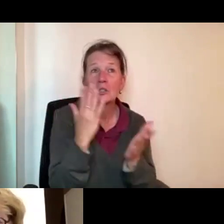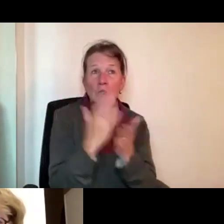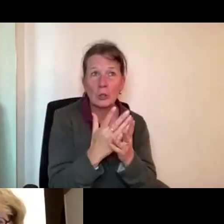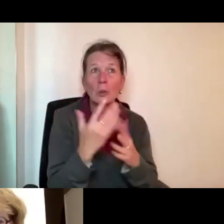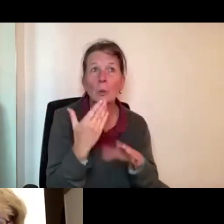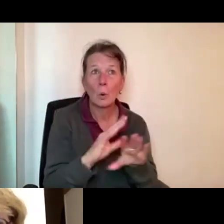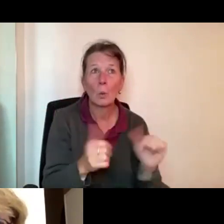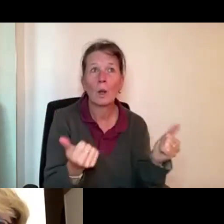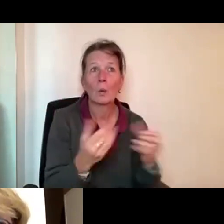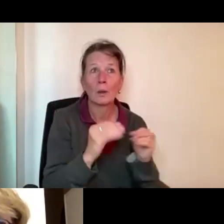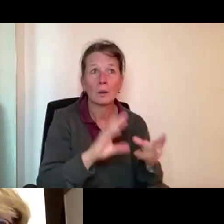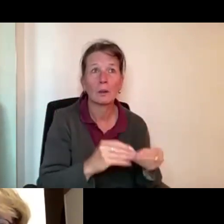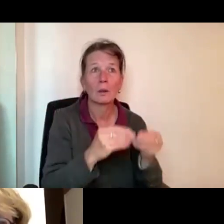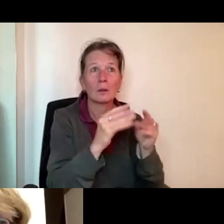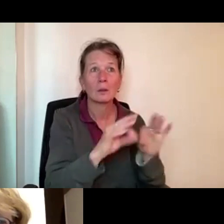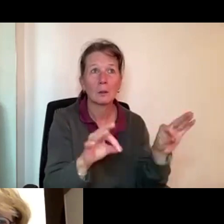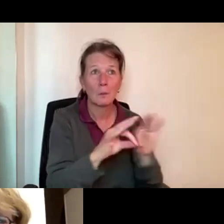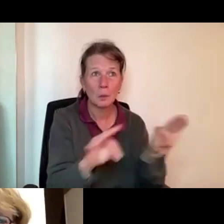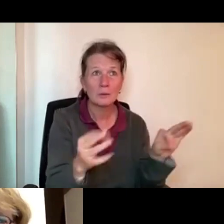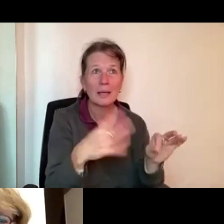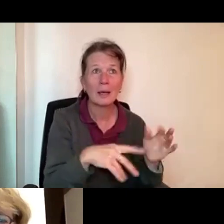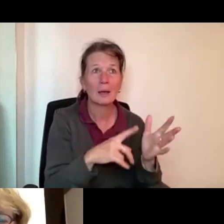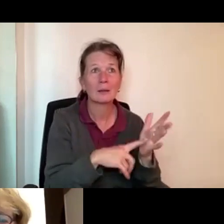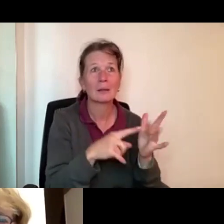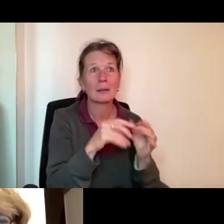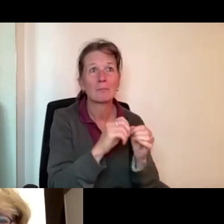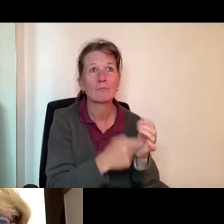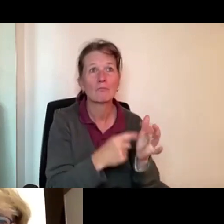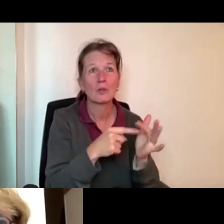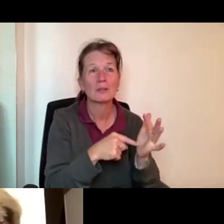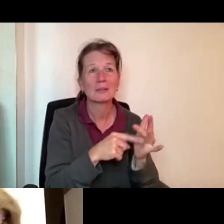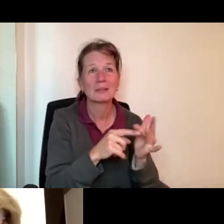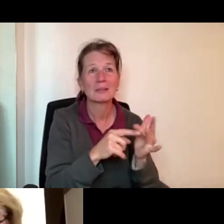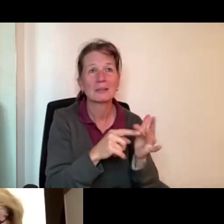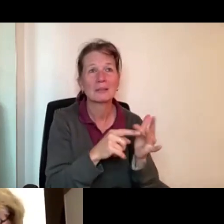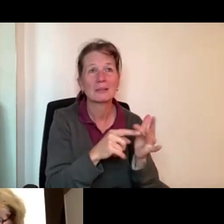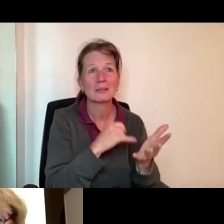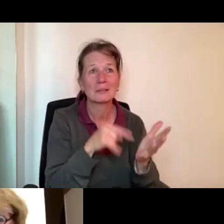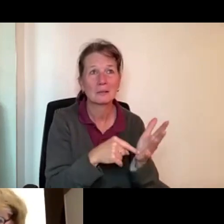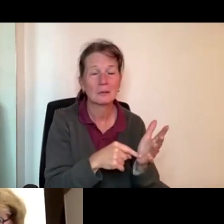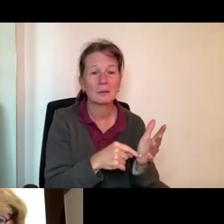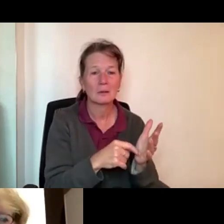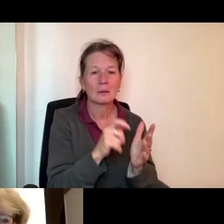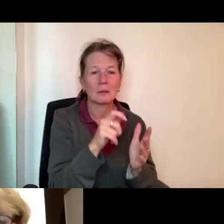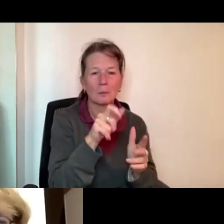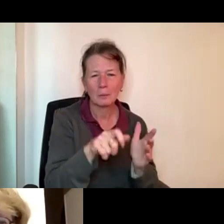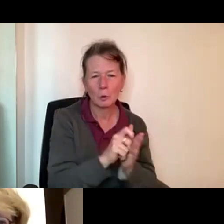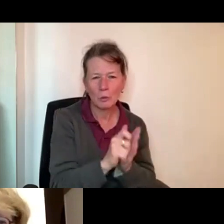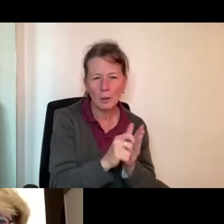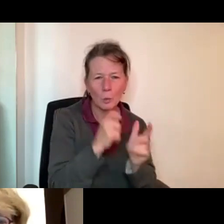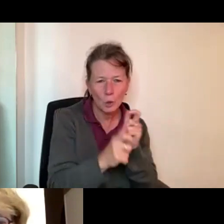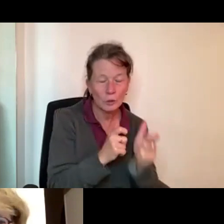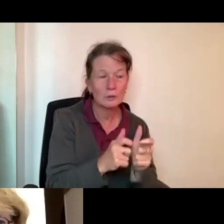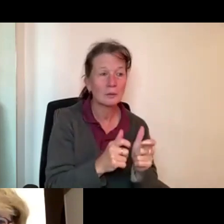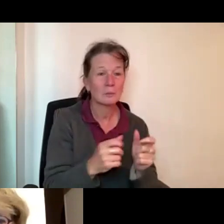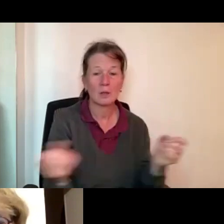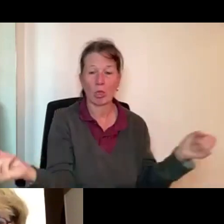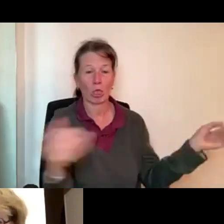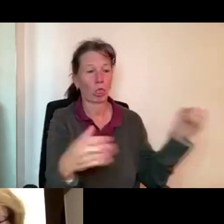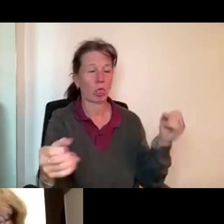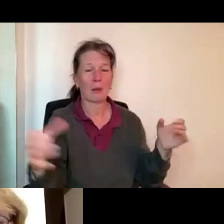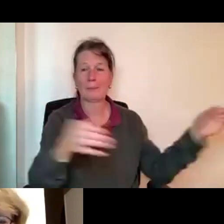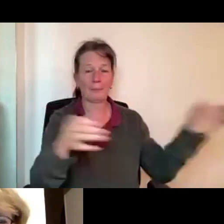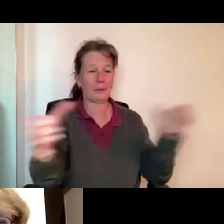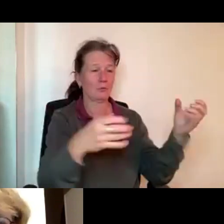and librettists, and it was a really good way of throwing us together, kind of letting us know about the group